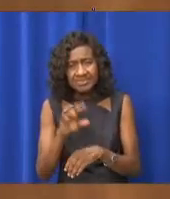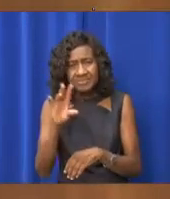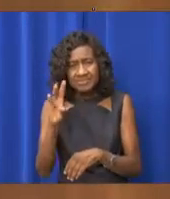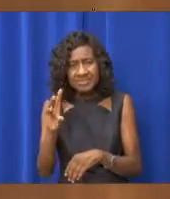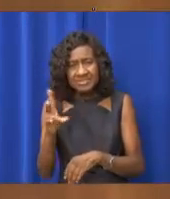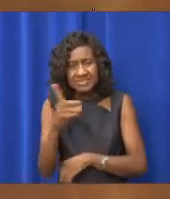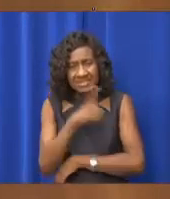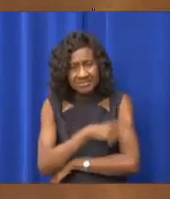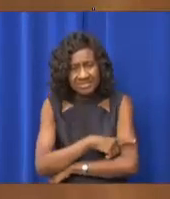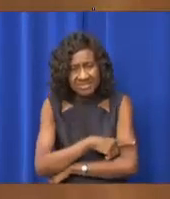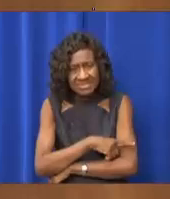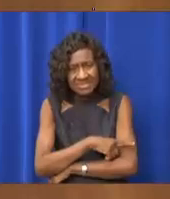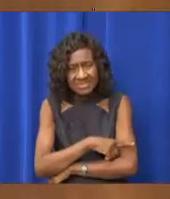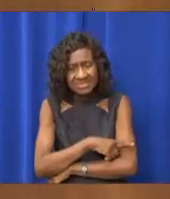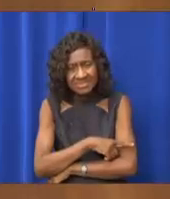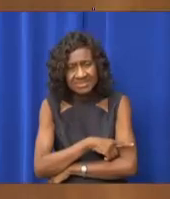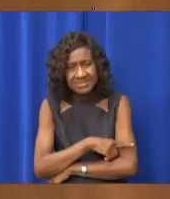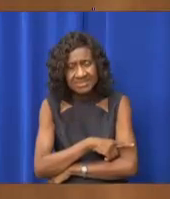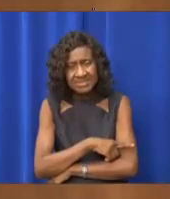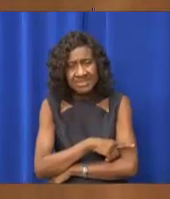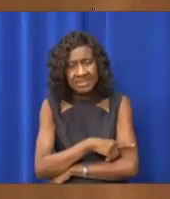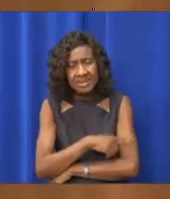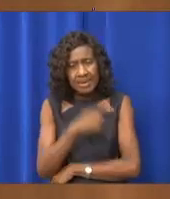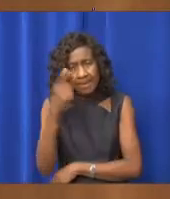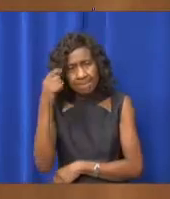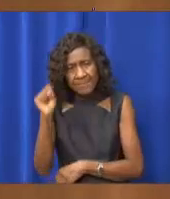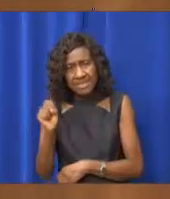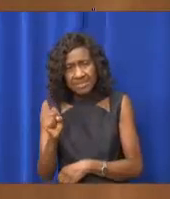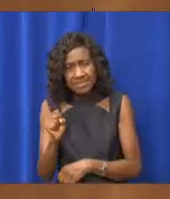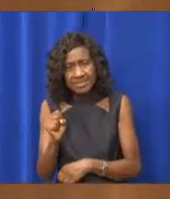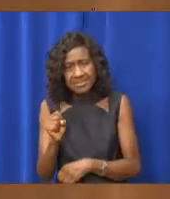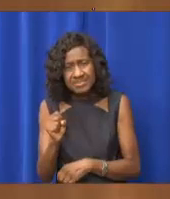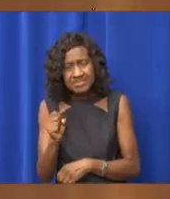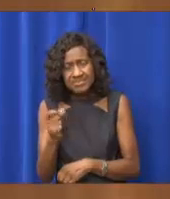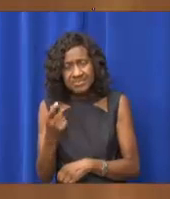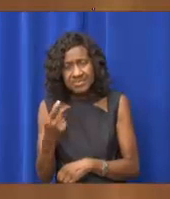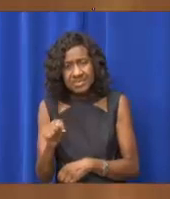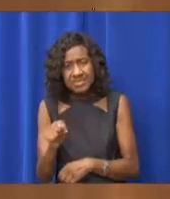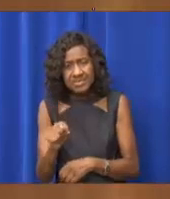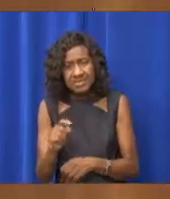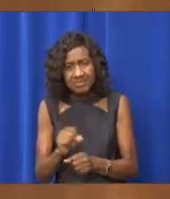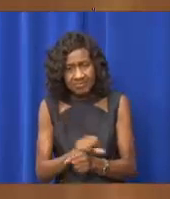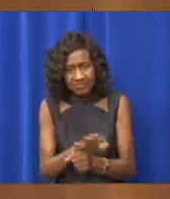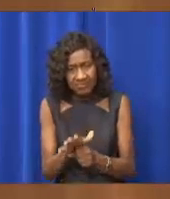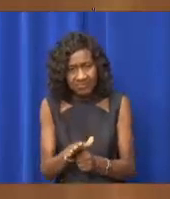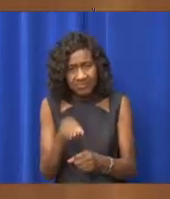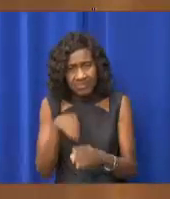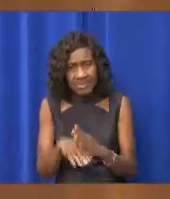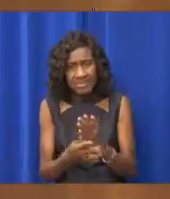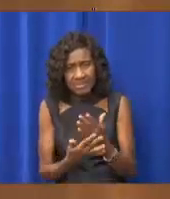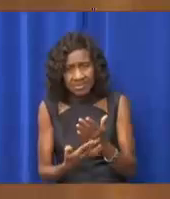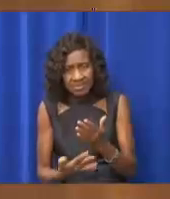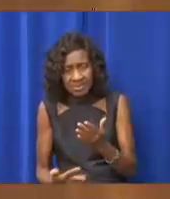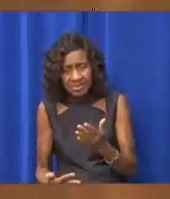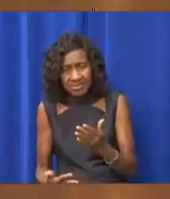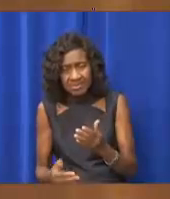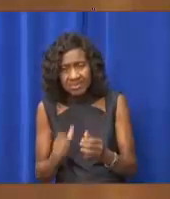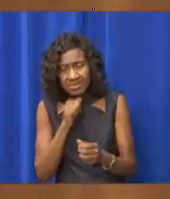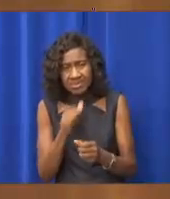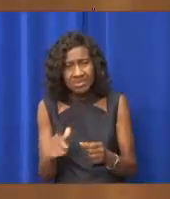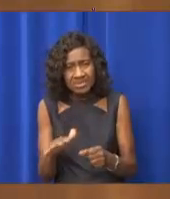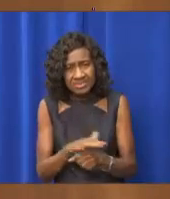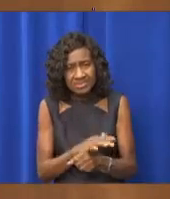because people are, the rate of virus in their blood is dropping, and because they accepted that the virus is already widespread